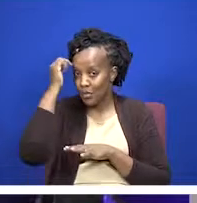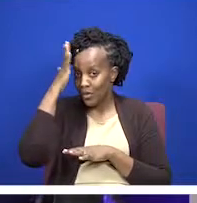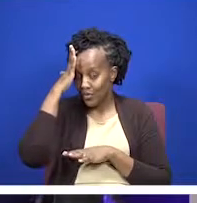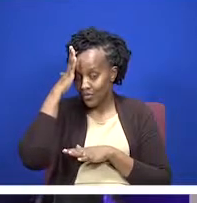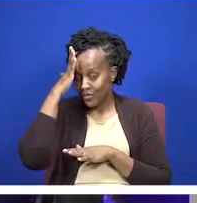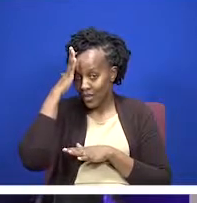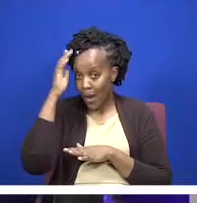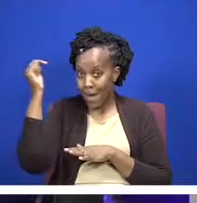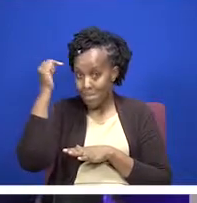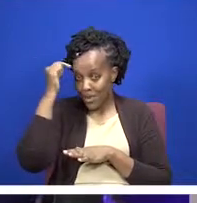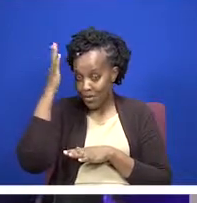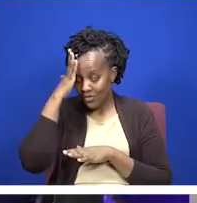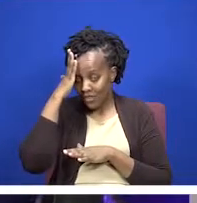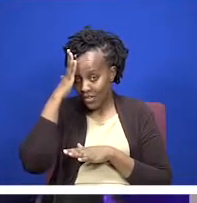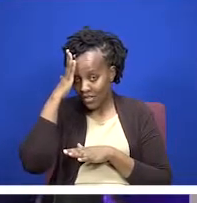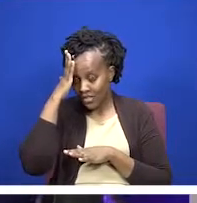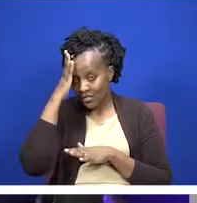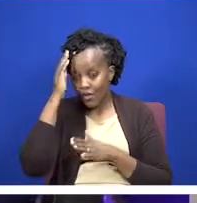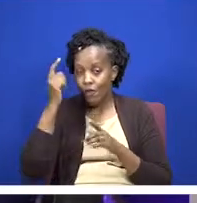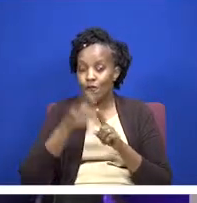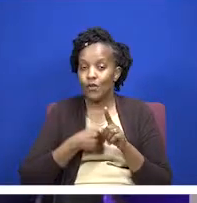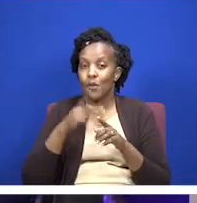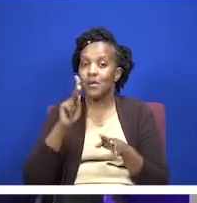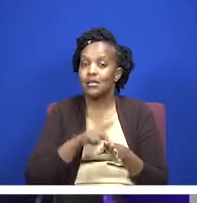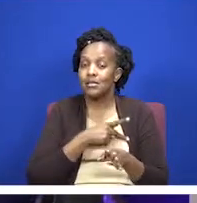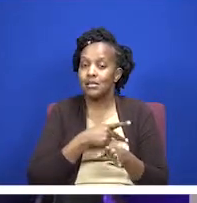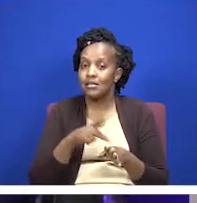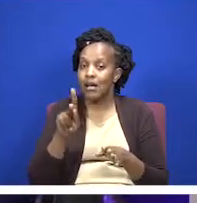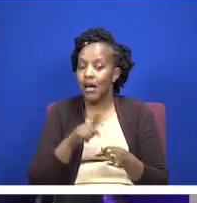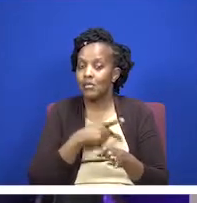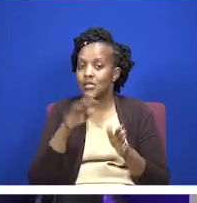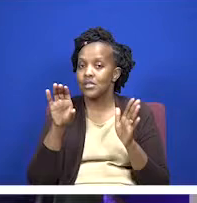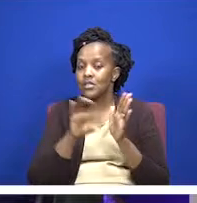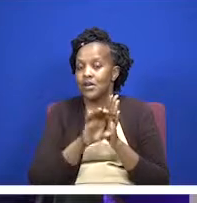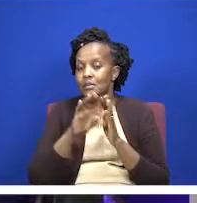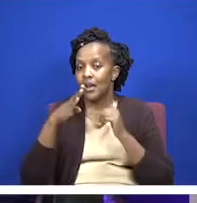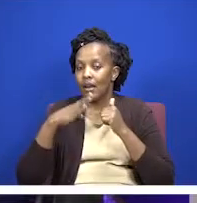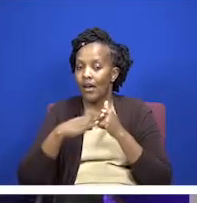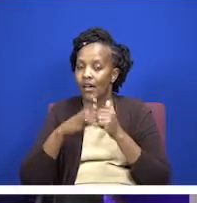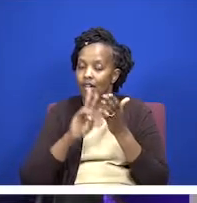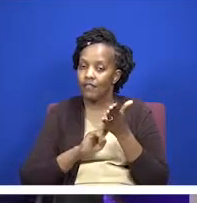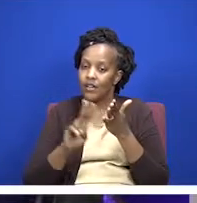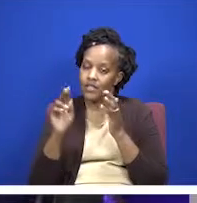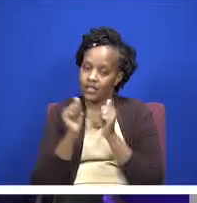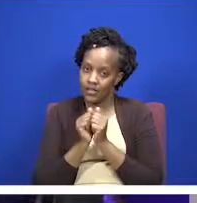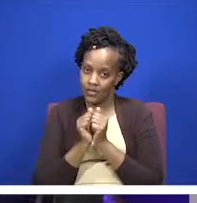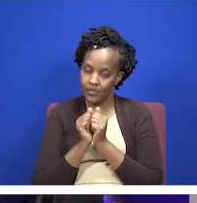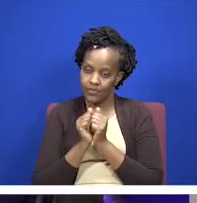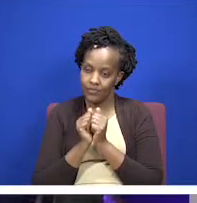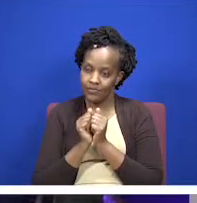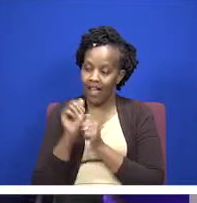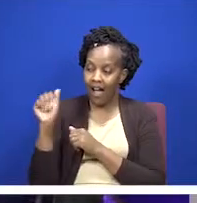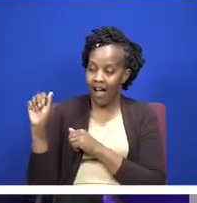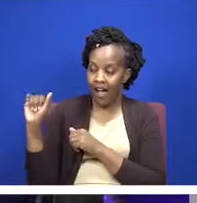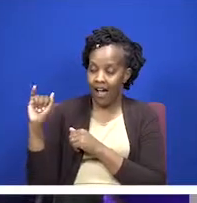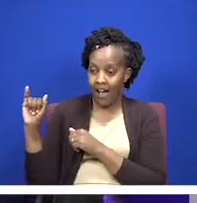verse today is going to come from the book of Psalm, chapter 9, verse 10. And to help us with the memory verse is Ida. Ida,